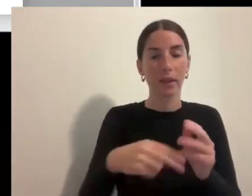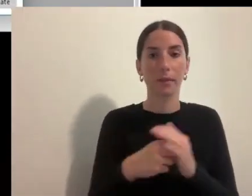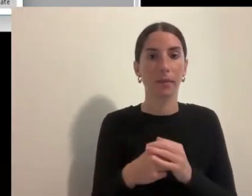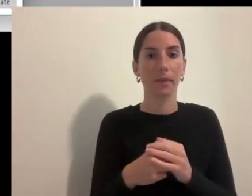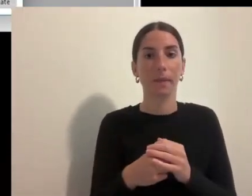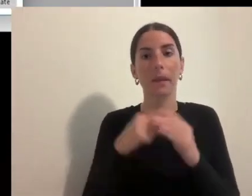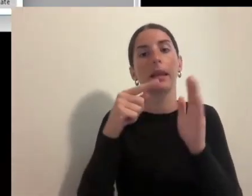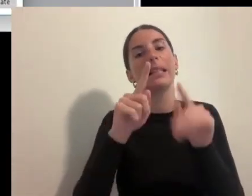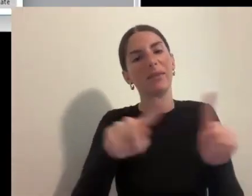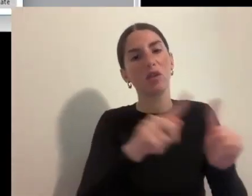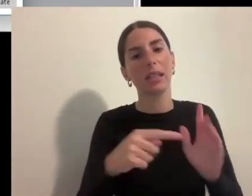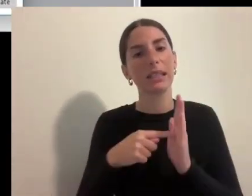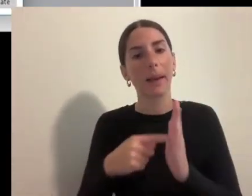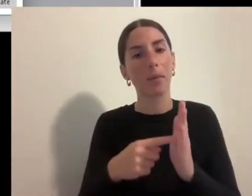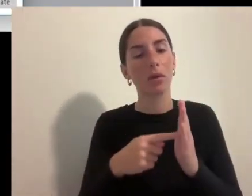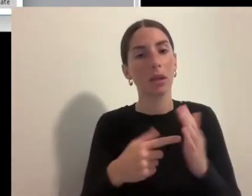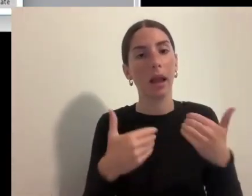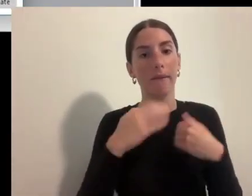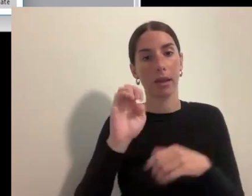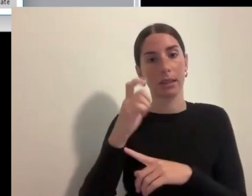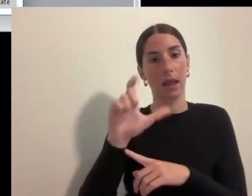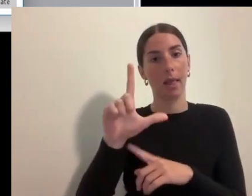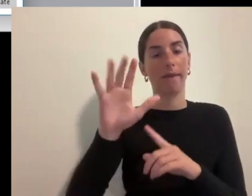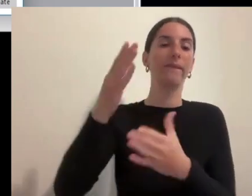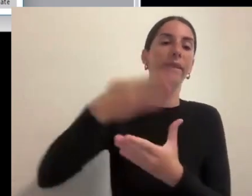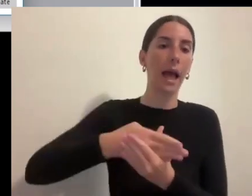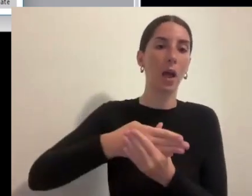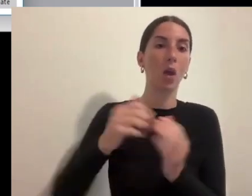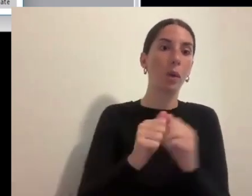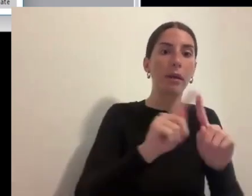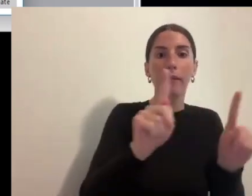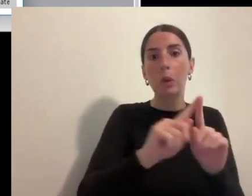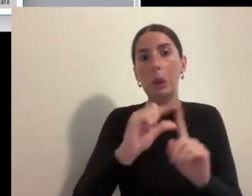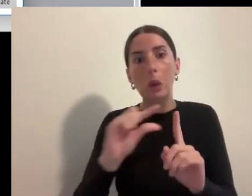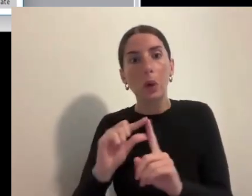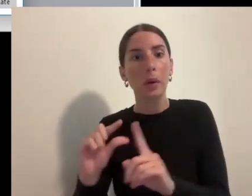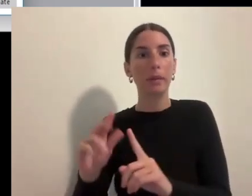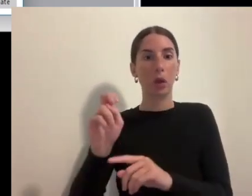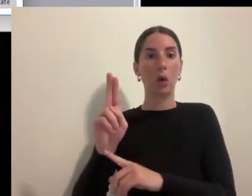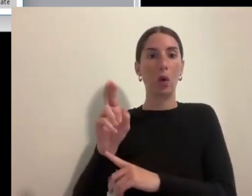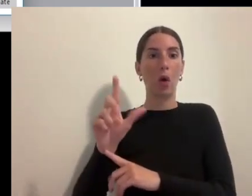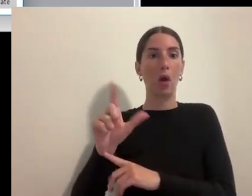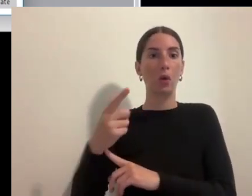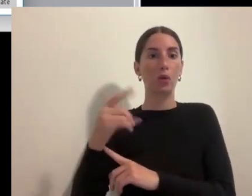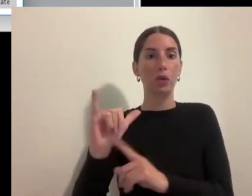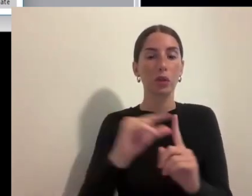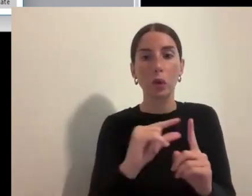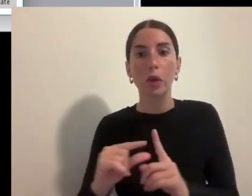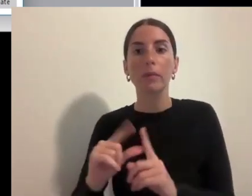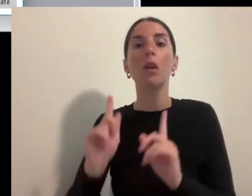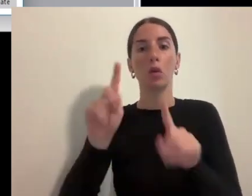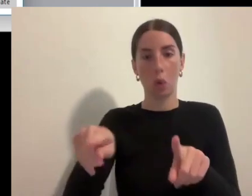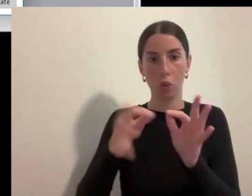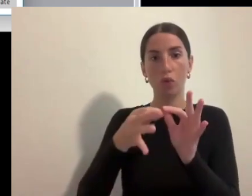this example where I have an Excel file with some terms, neurology terms. I go to Interpret Bank. I create